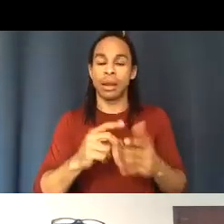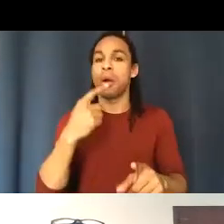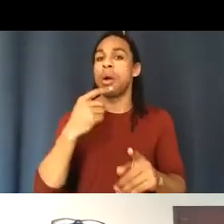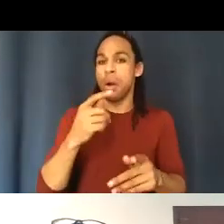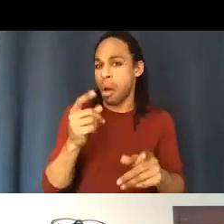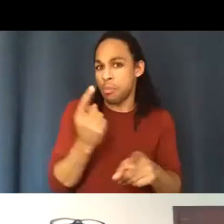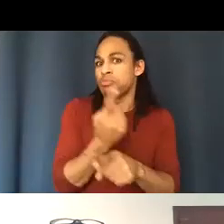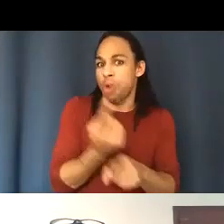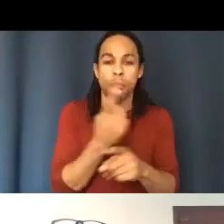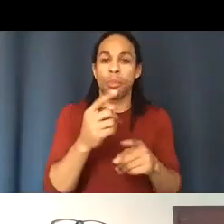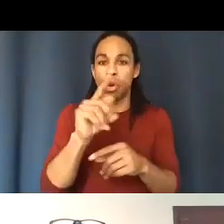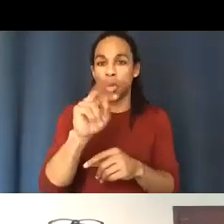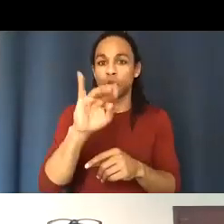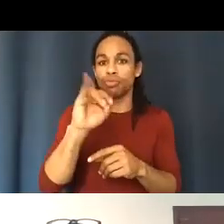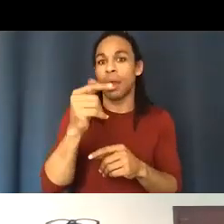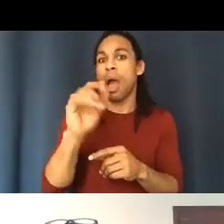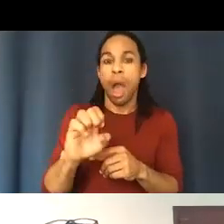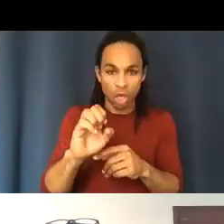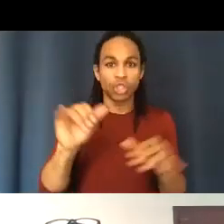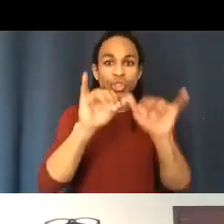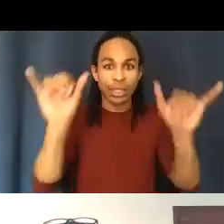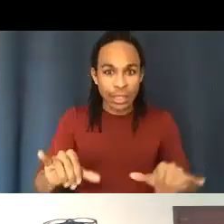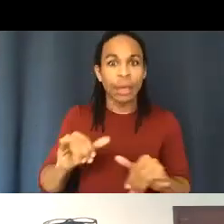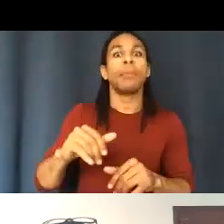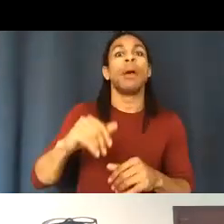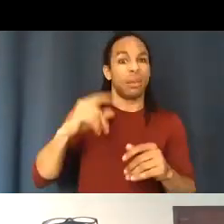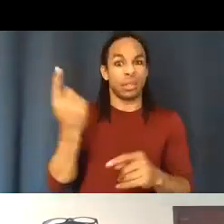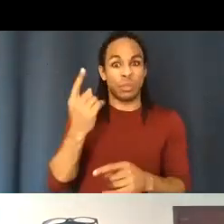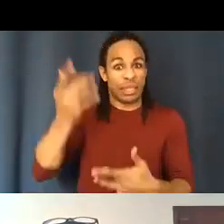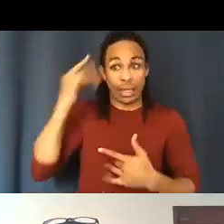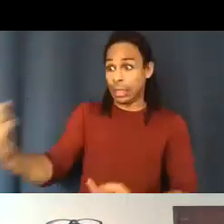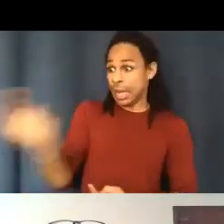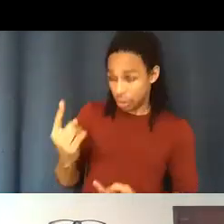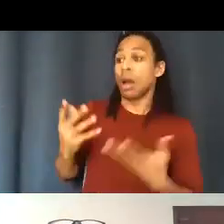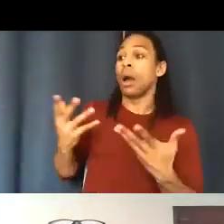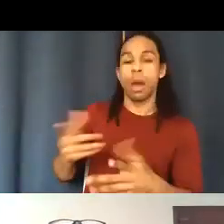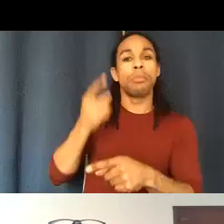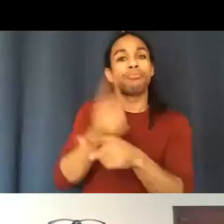And we also trained a bunch of community health workers to be